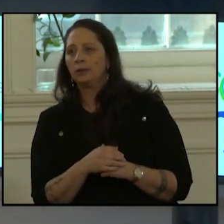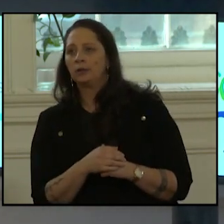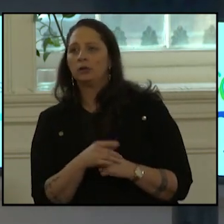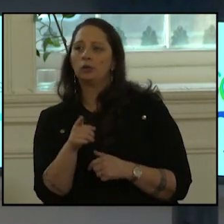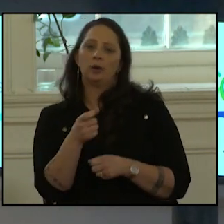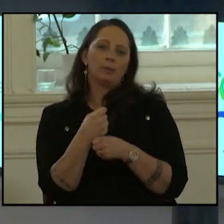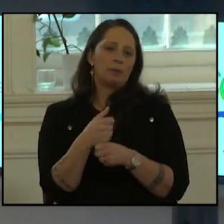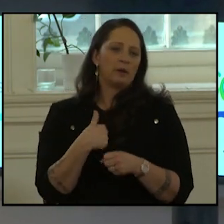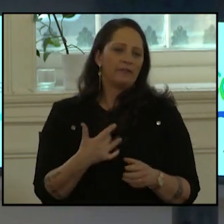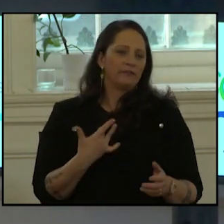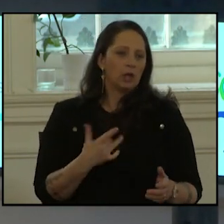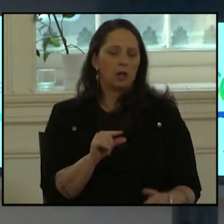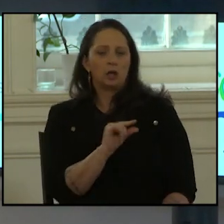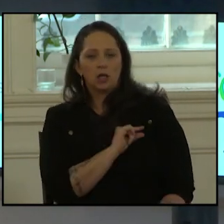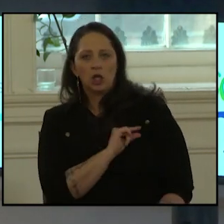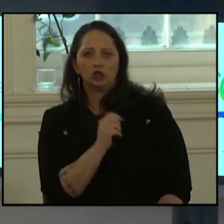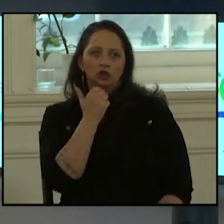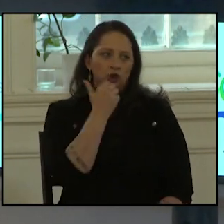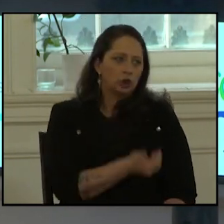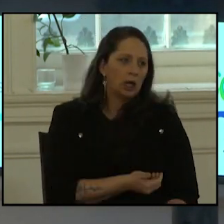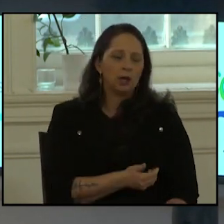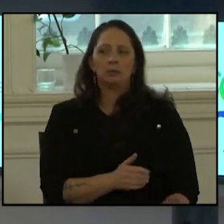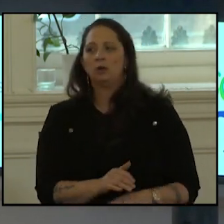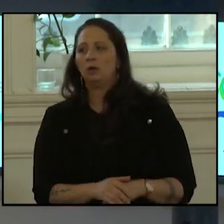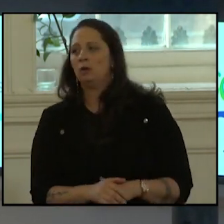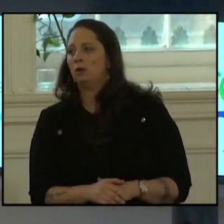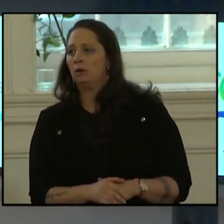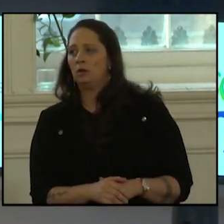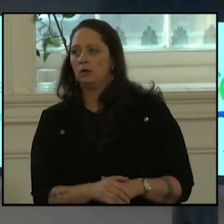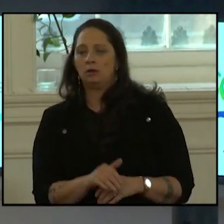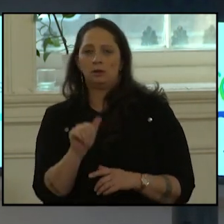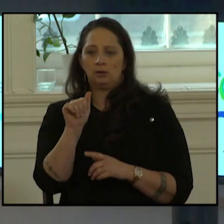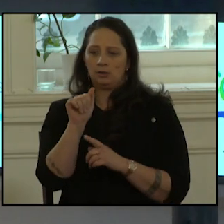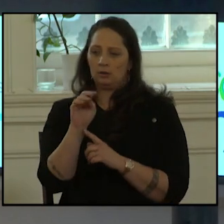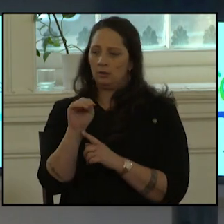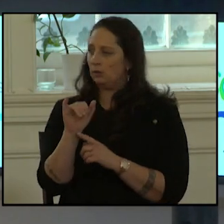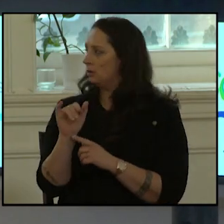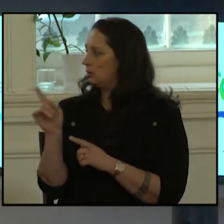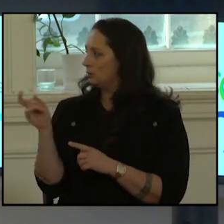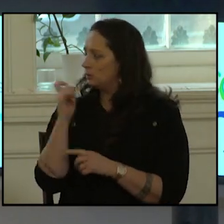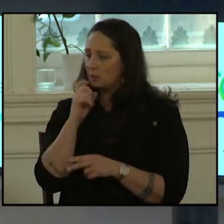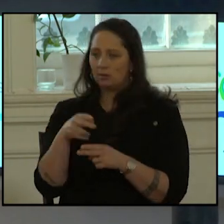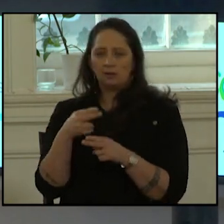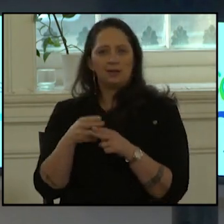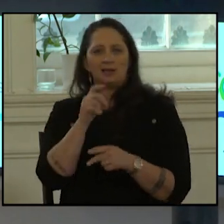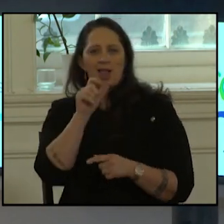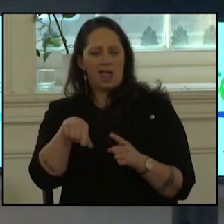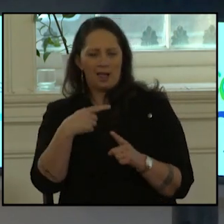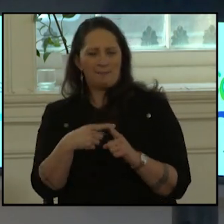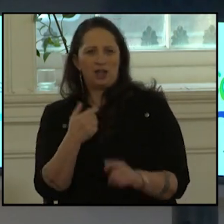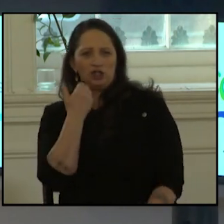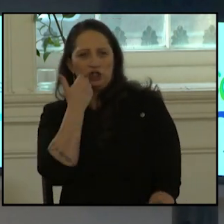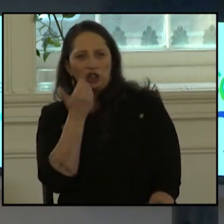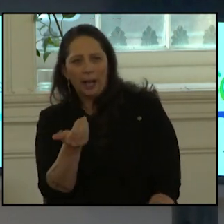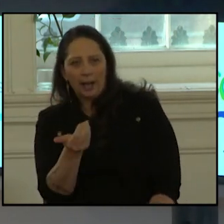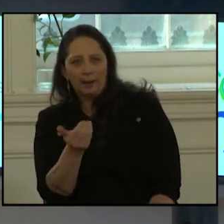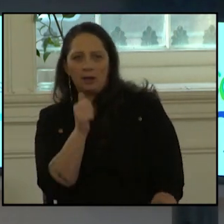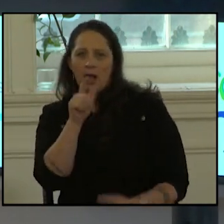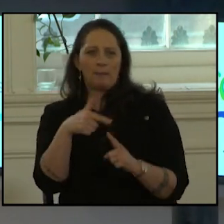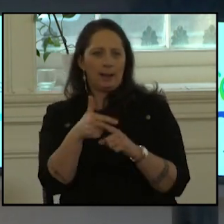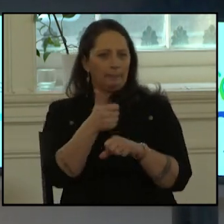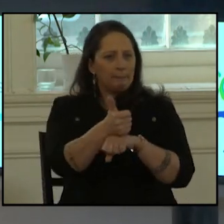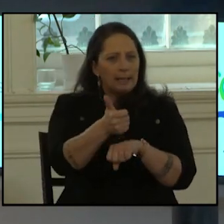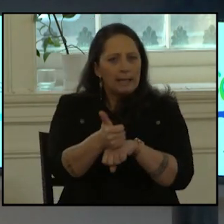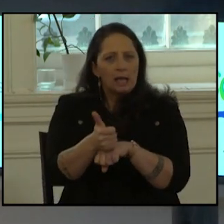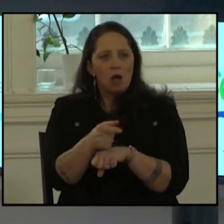you are making me feel guilt, shame. But as Tammy alluded to earlier, this is not about shaming. It's not